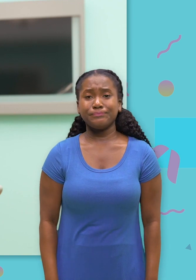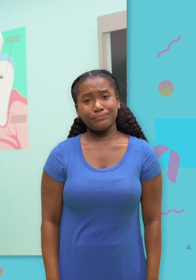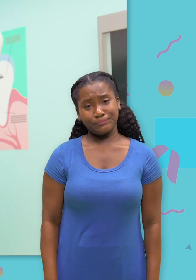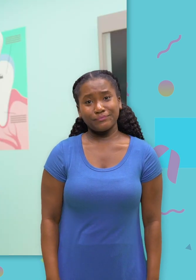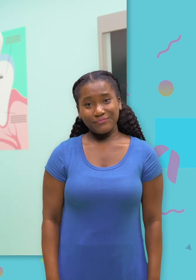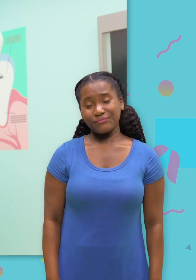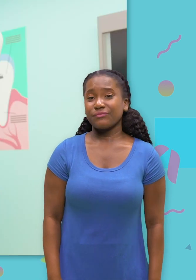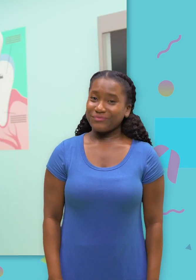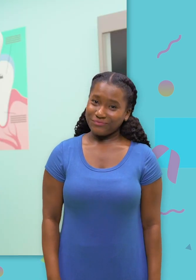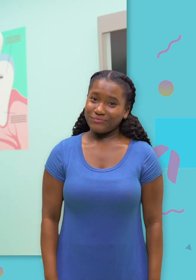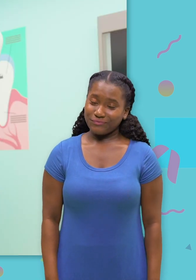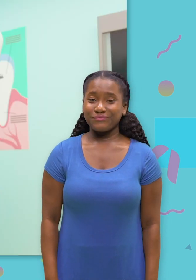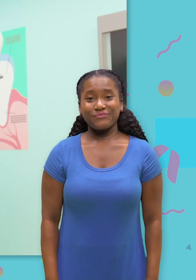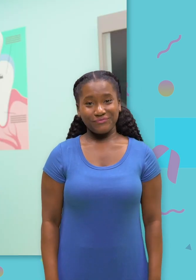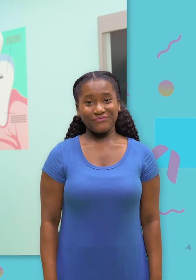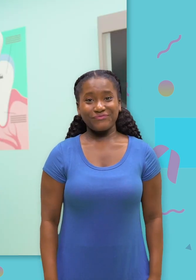tooth.